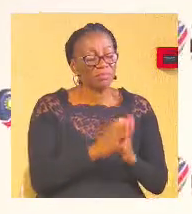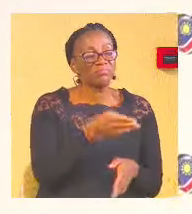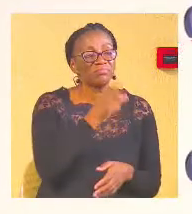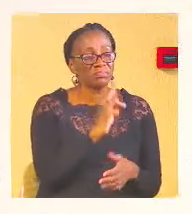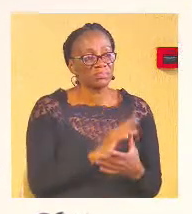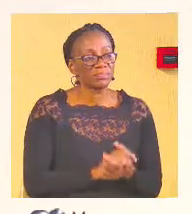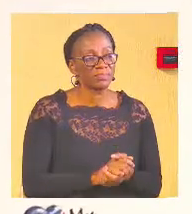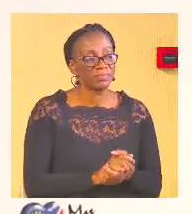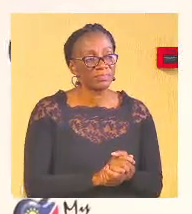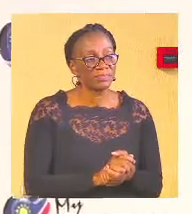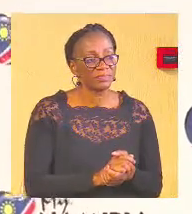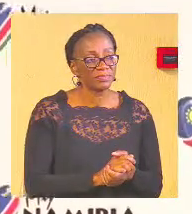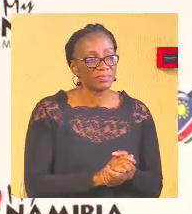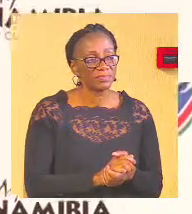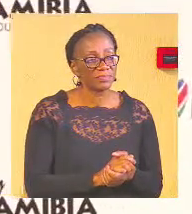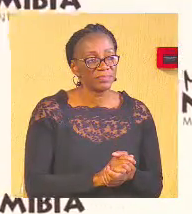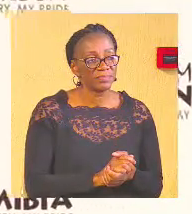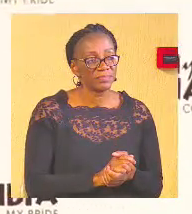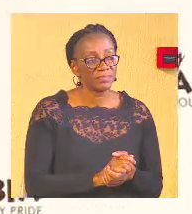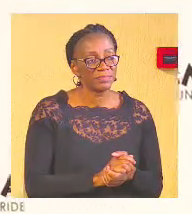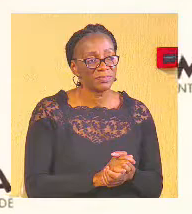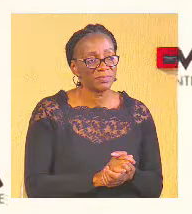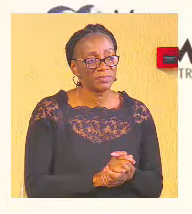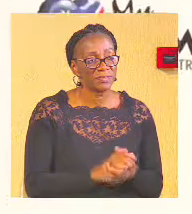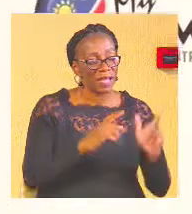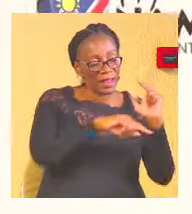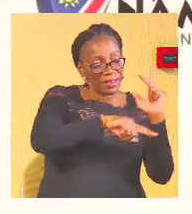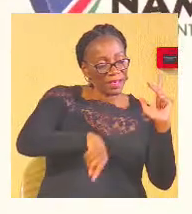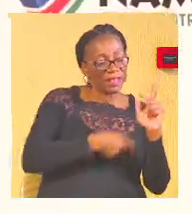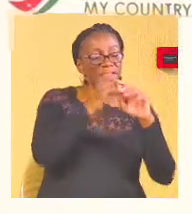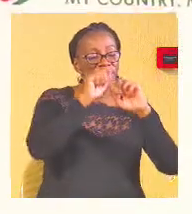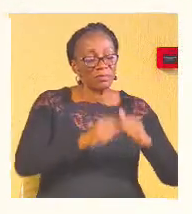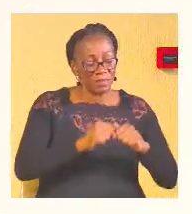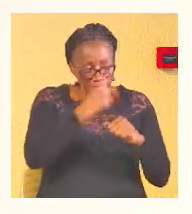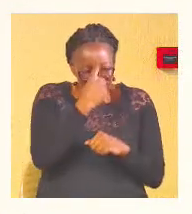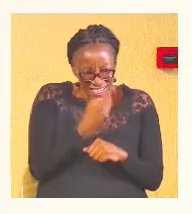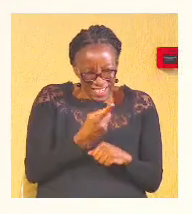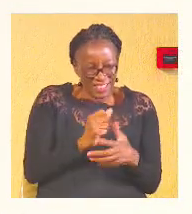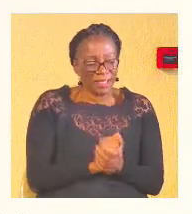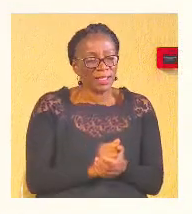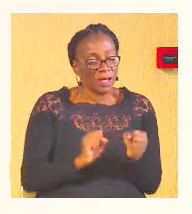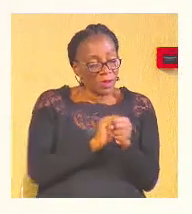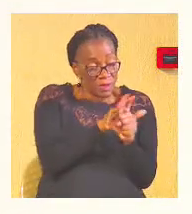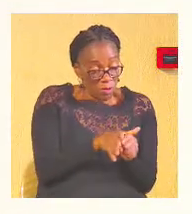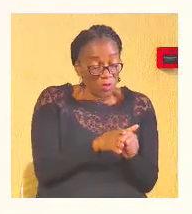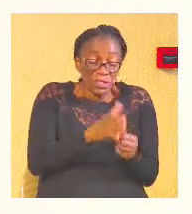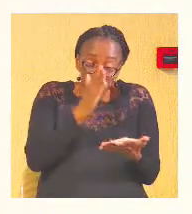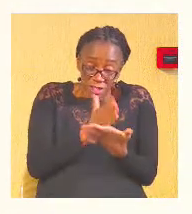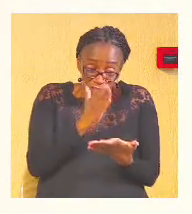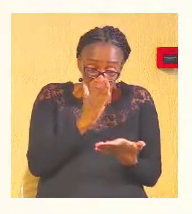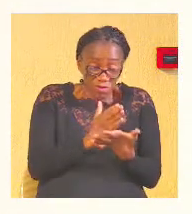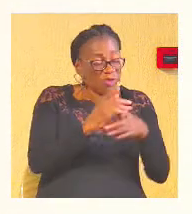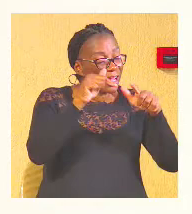that we want the nation to understand that the disease is real and it is